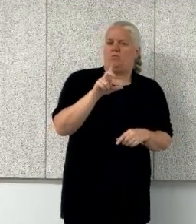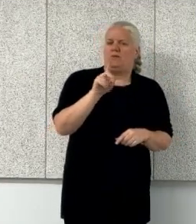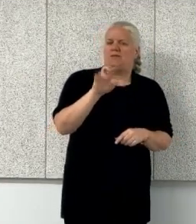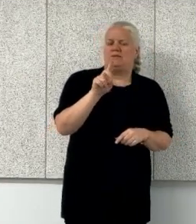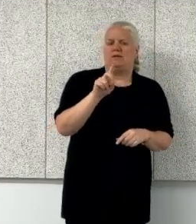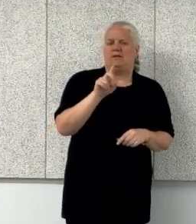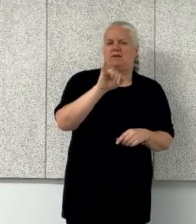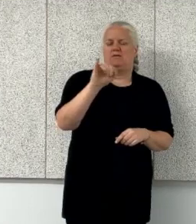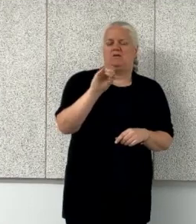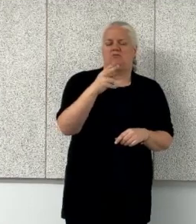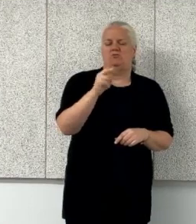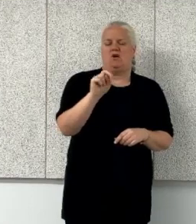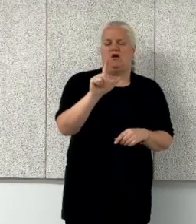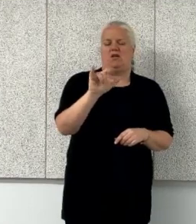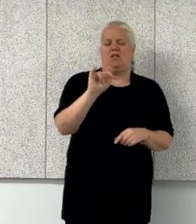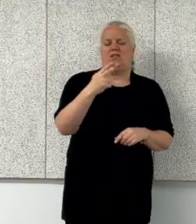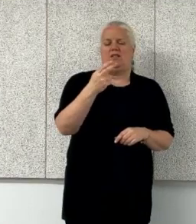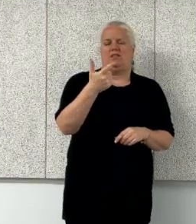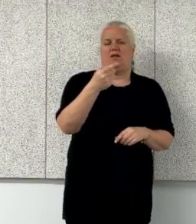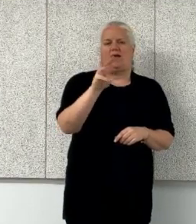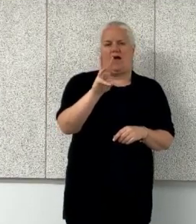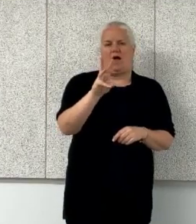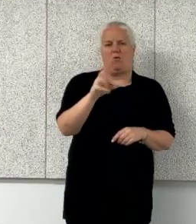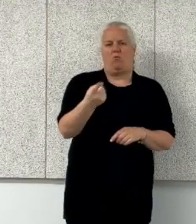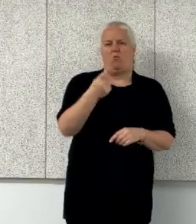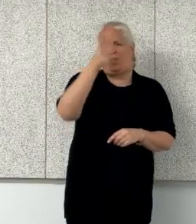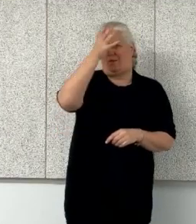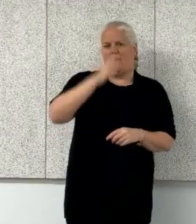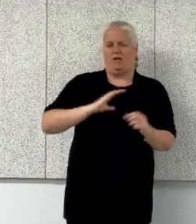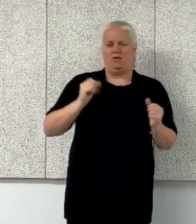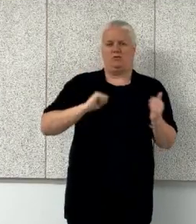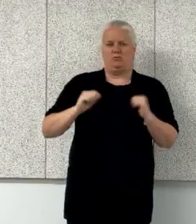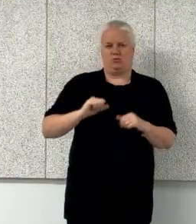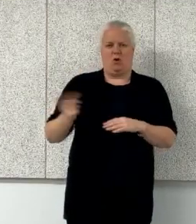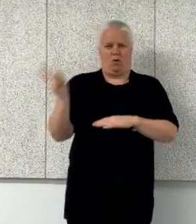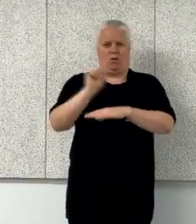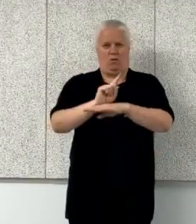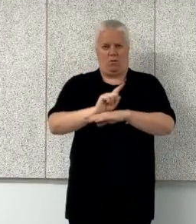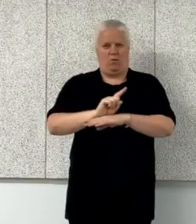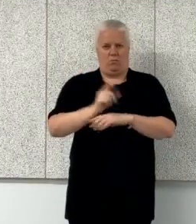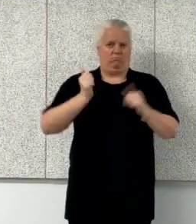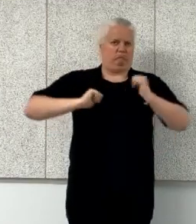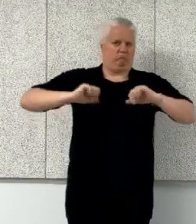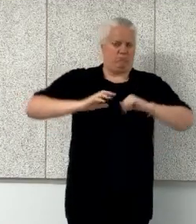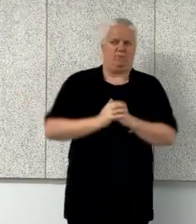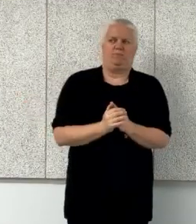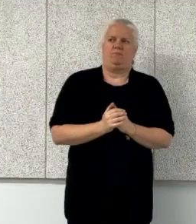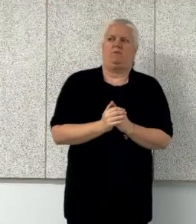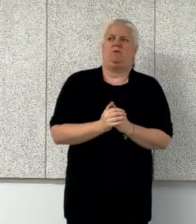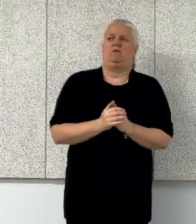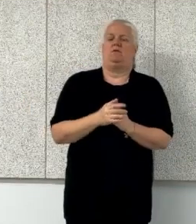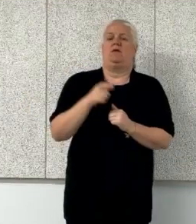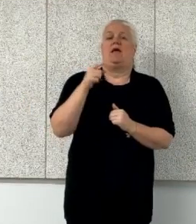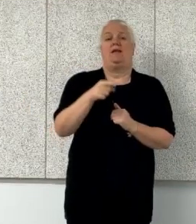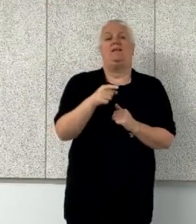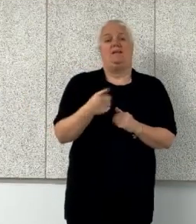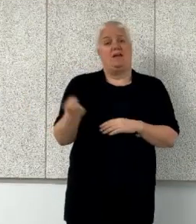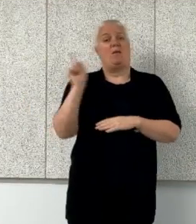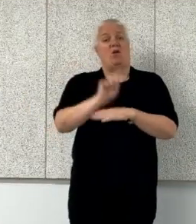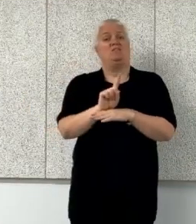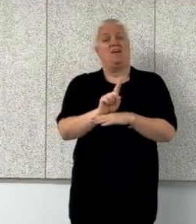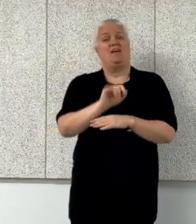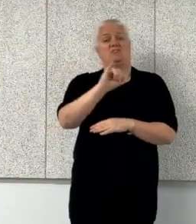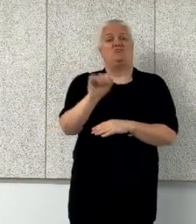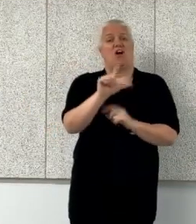one-man show, mm-hmm. that he acknowledged that on stage, during the show, introducing the interpreter and saying